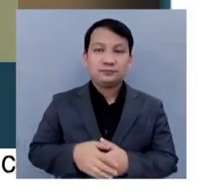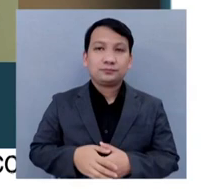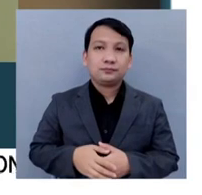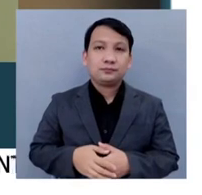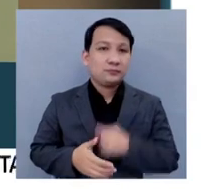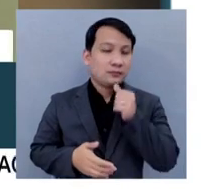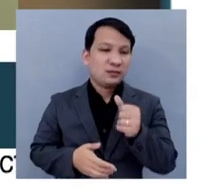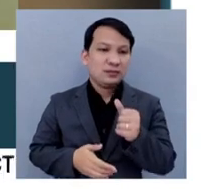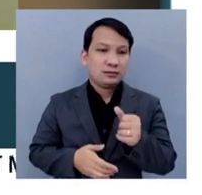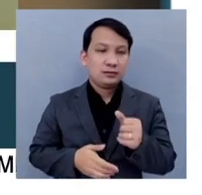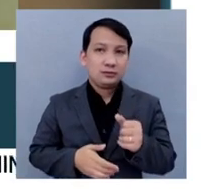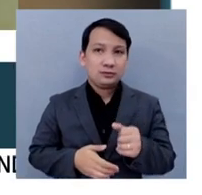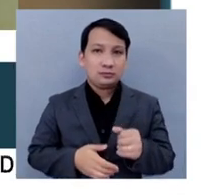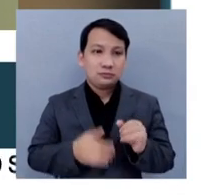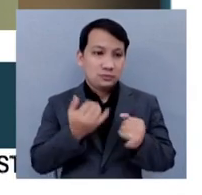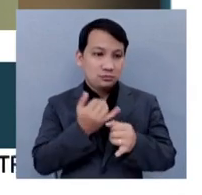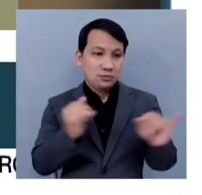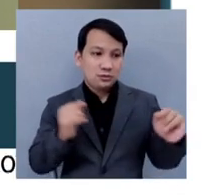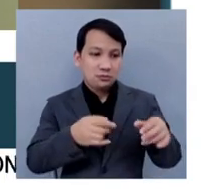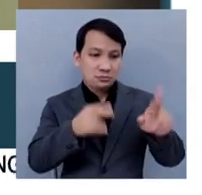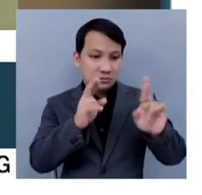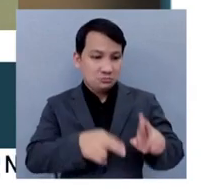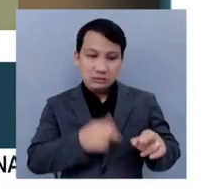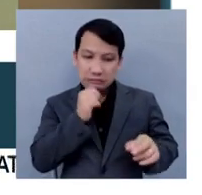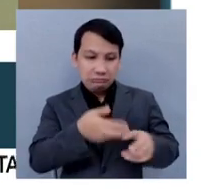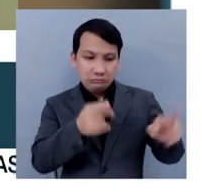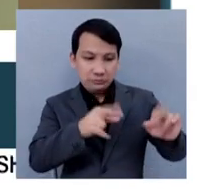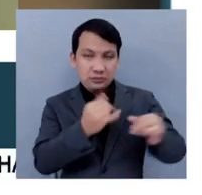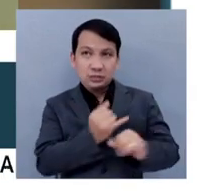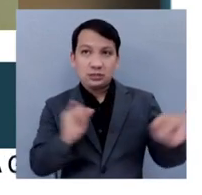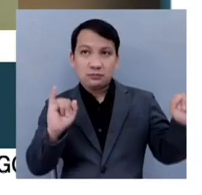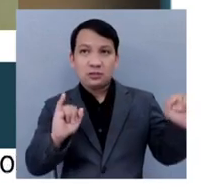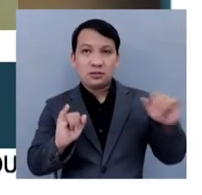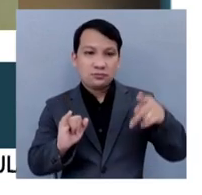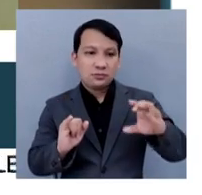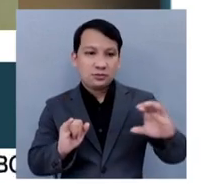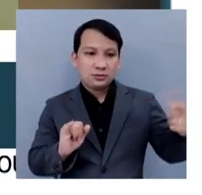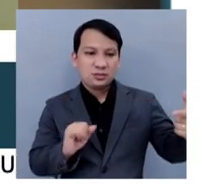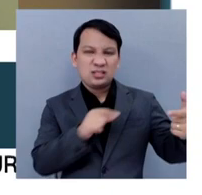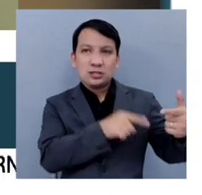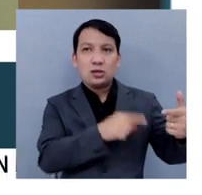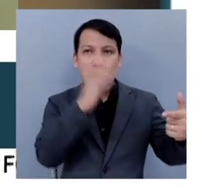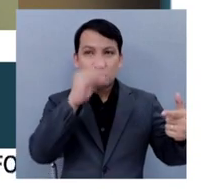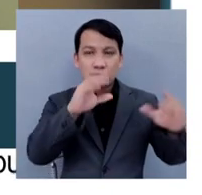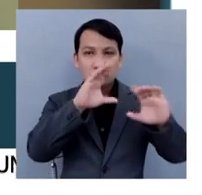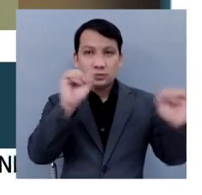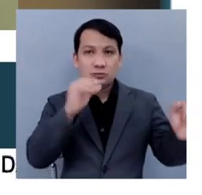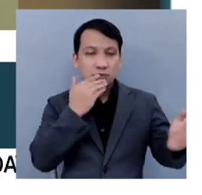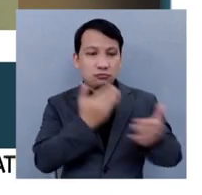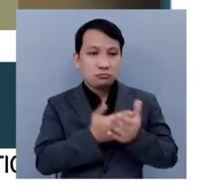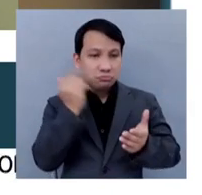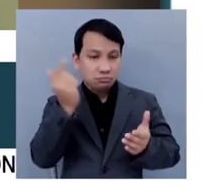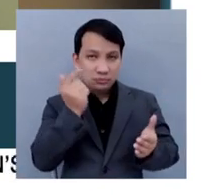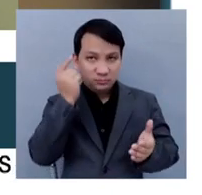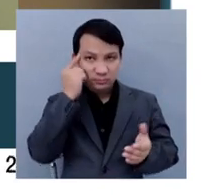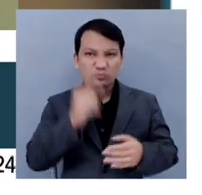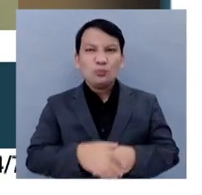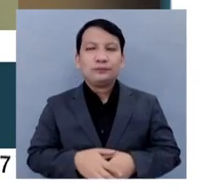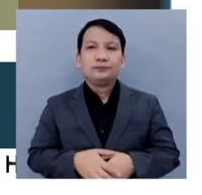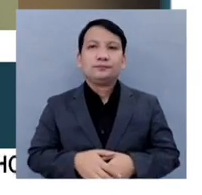not respect the independence of the PCGG, and because it's a presidential commission on good government. It